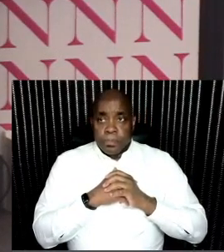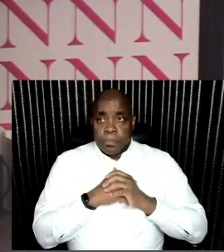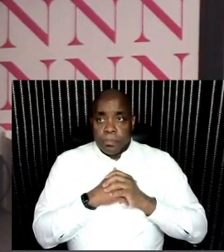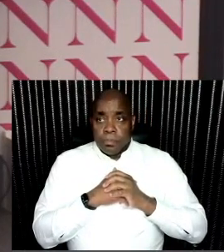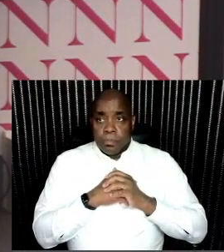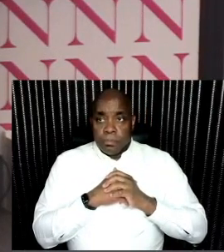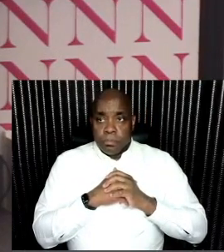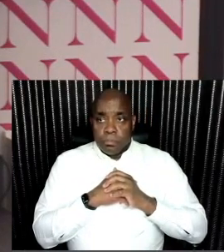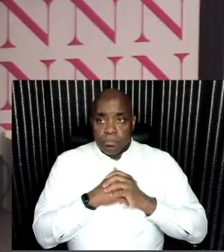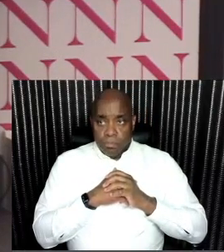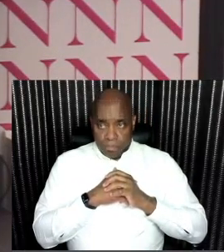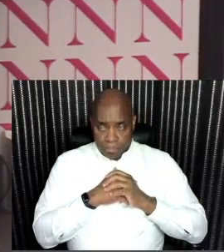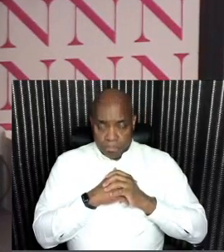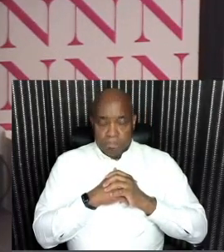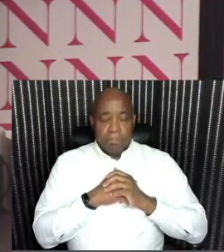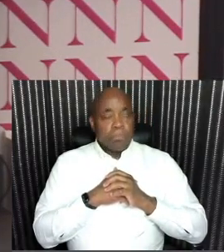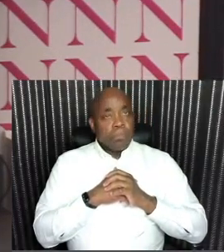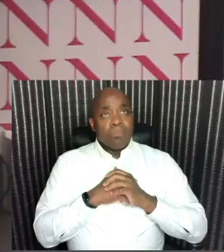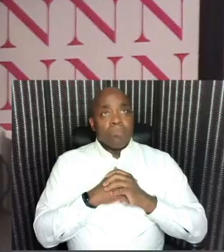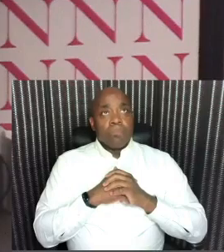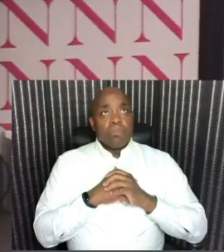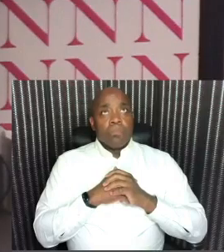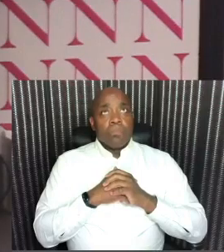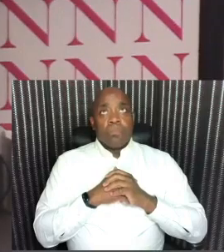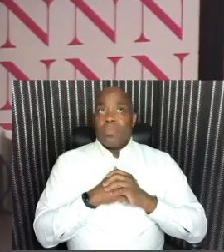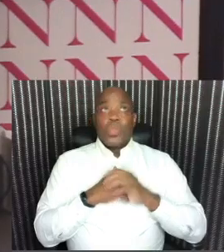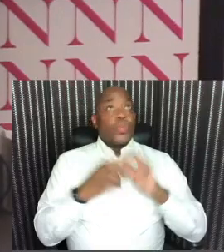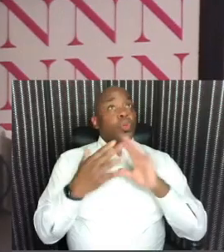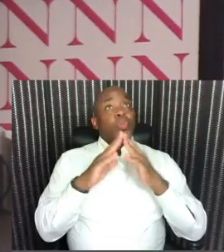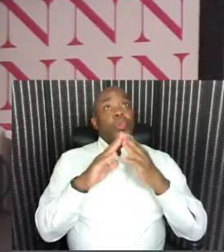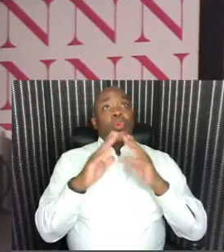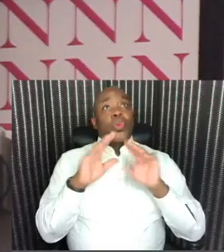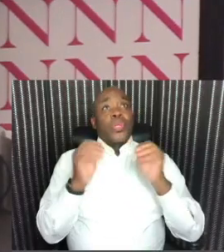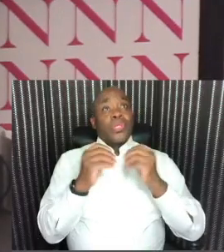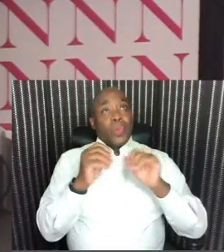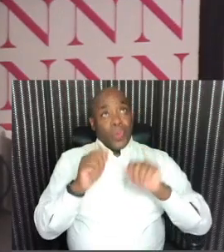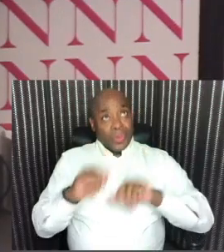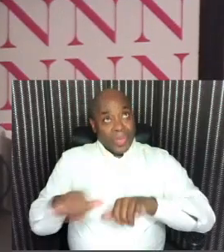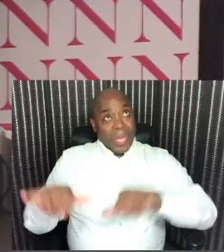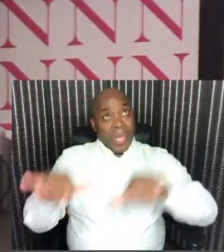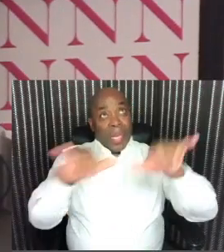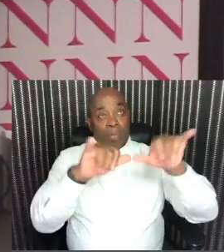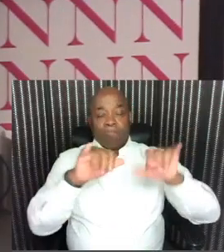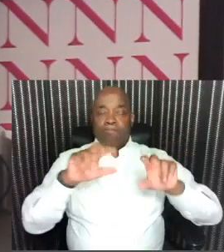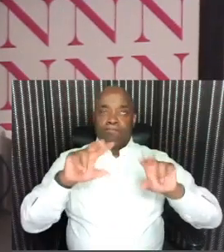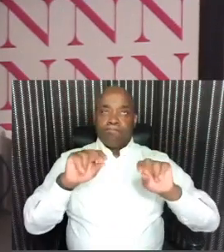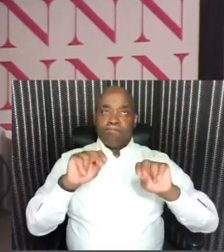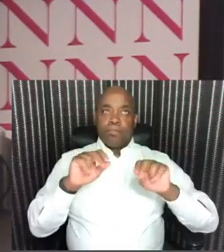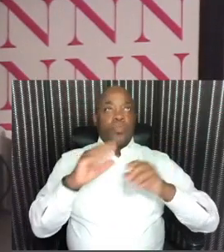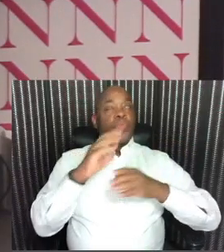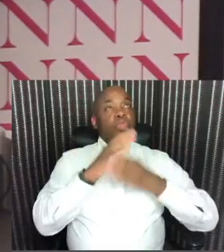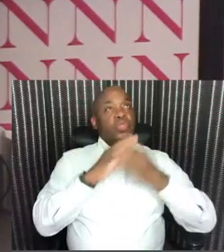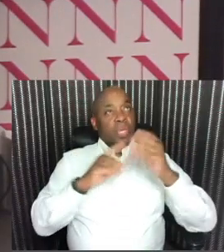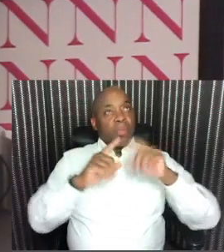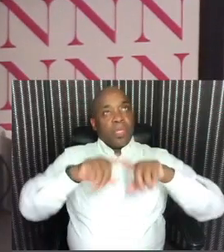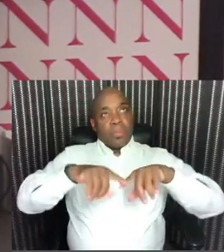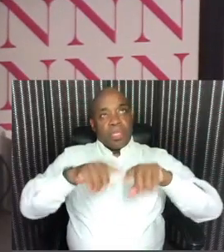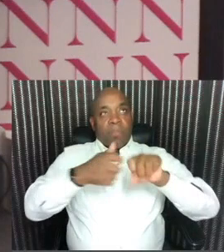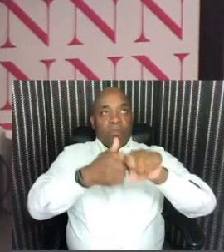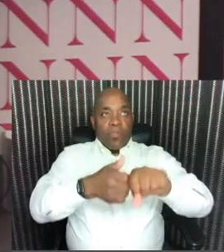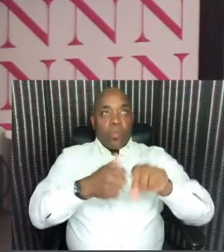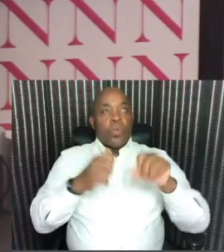Not every community organization is the same. So some of it has to do with the level of institutional knowledge